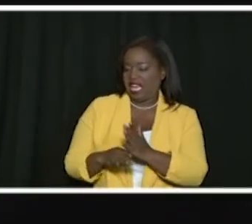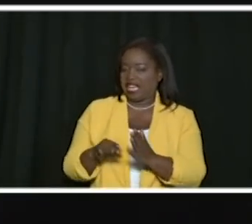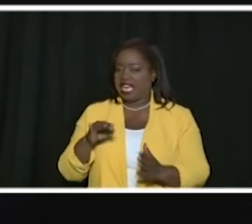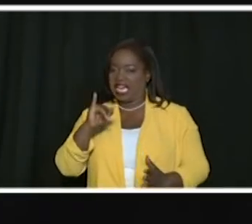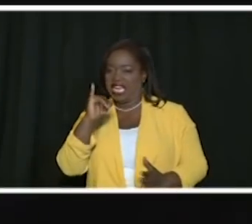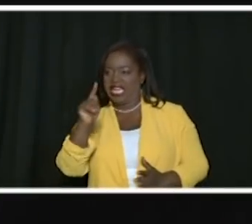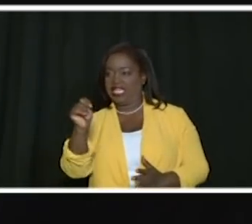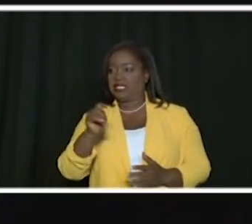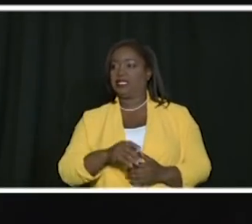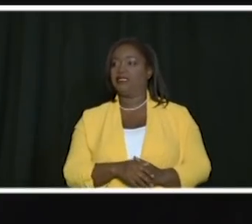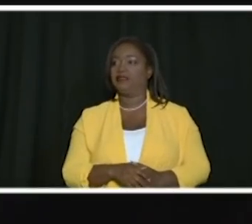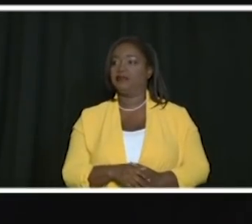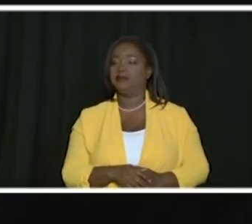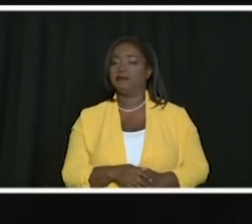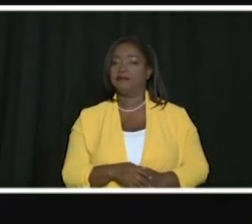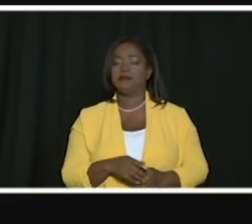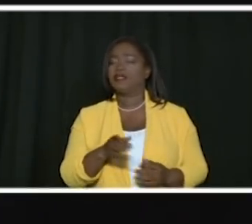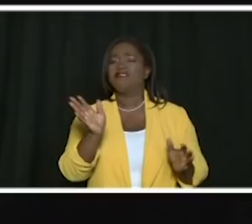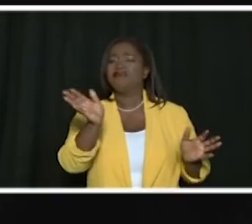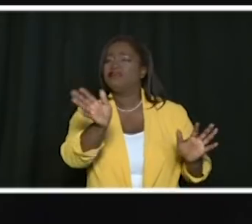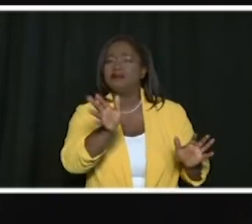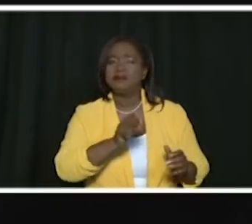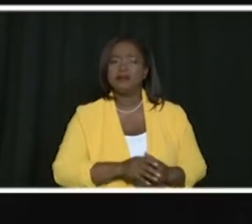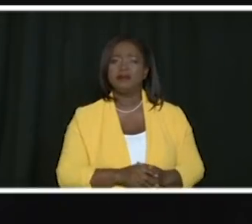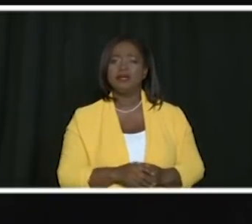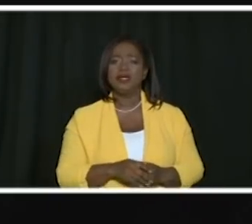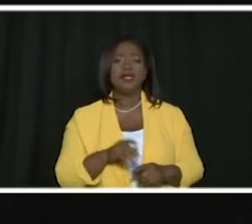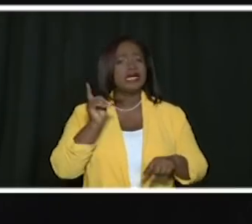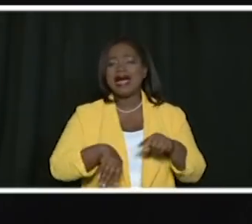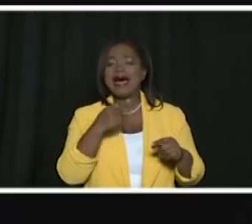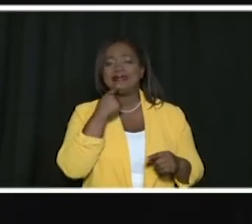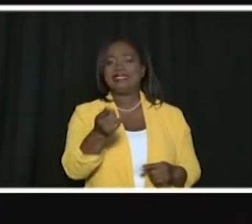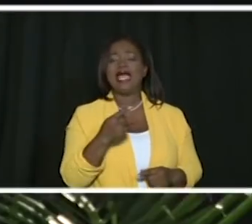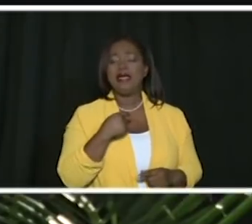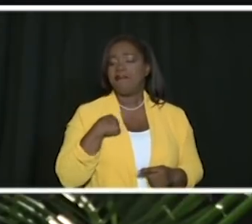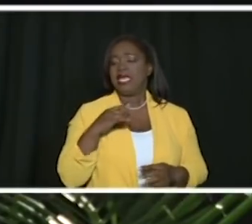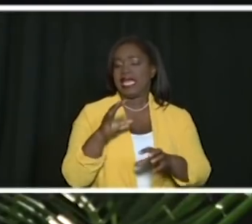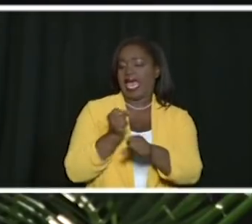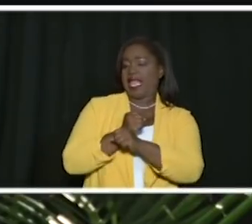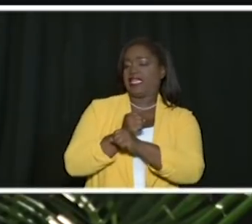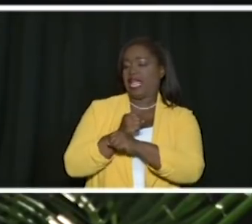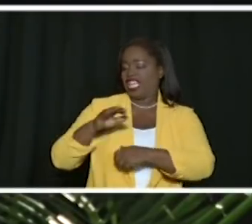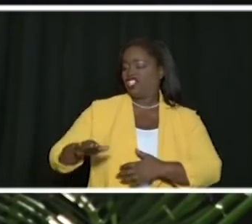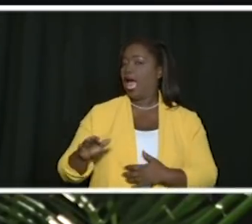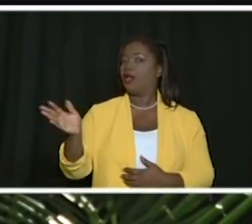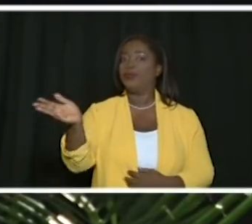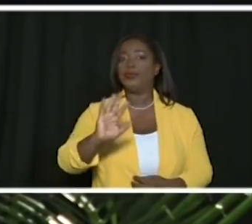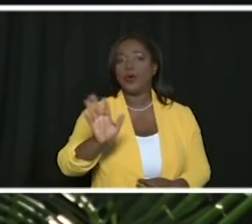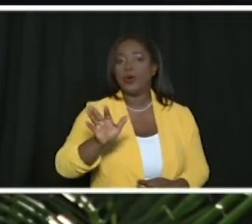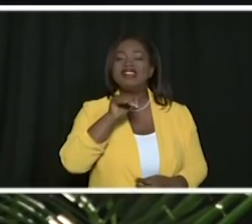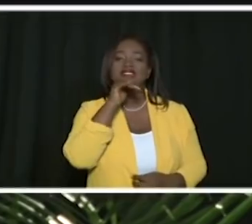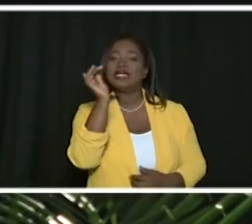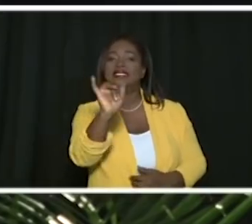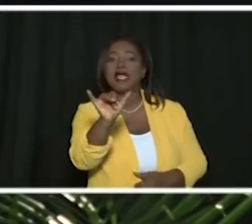refer to your child as me get a pitney. You know, it's not a situation where you're speaking about a pair of shoes that you got or a football that you